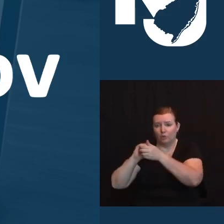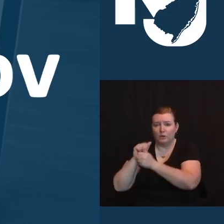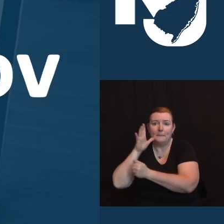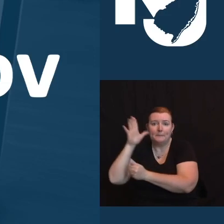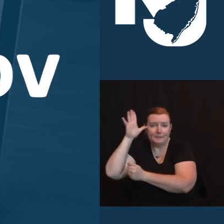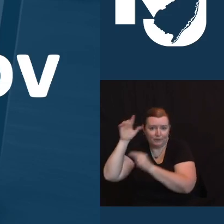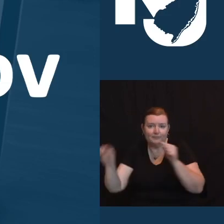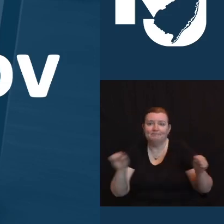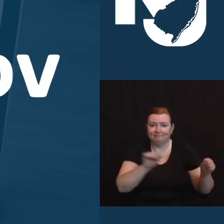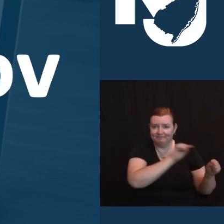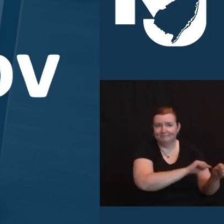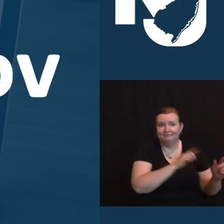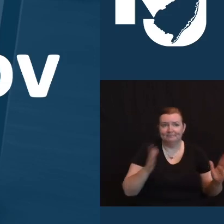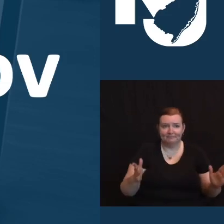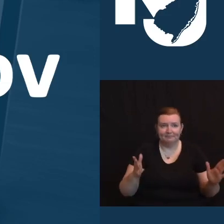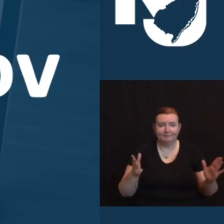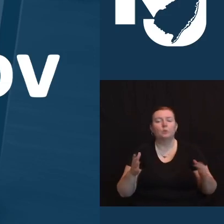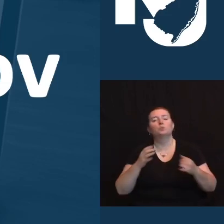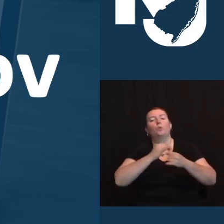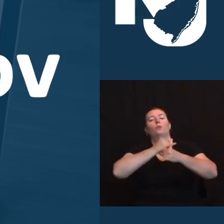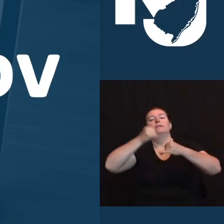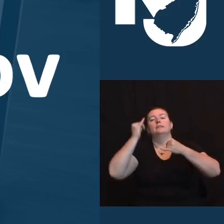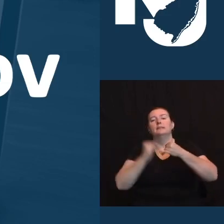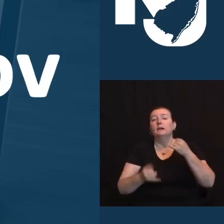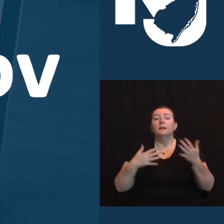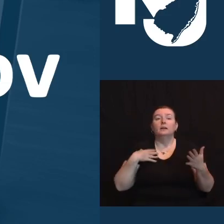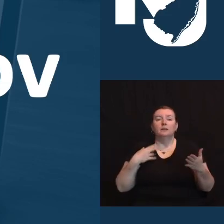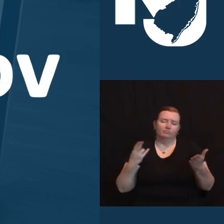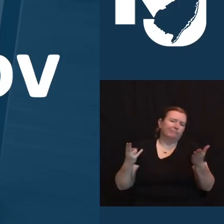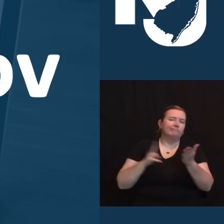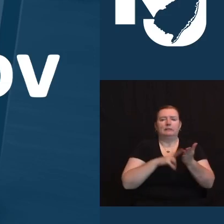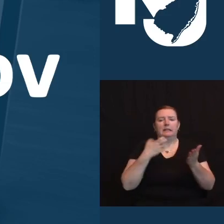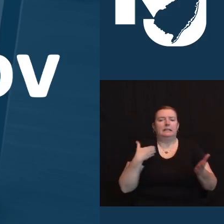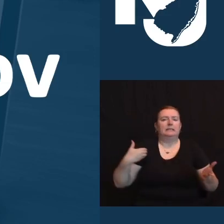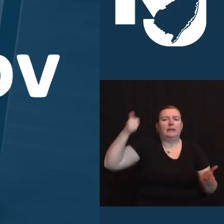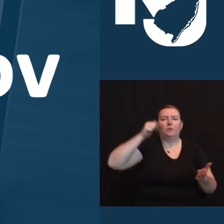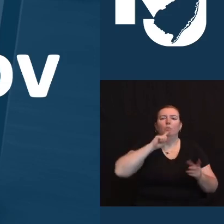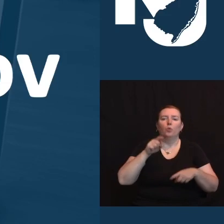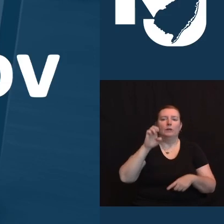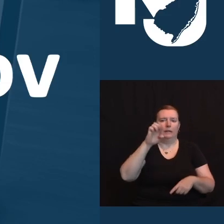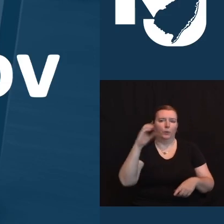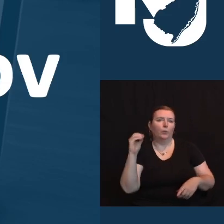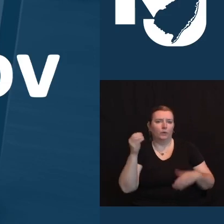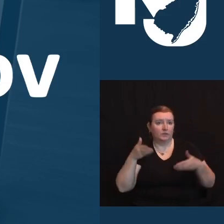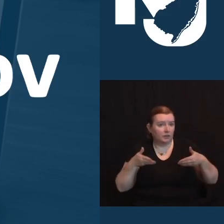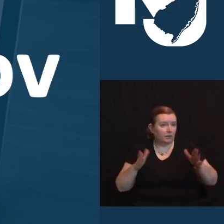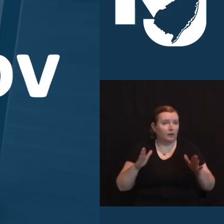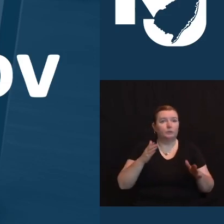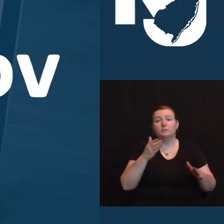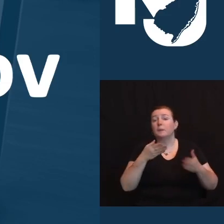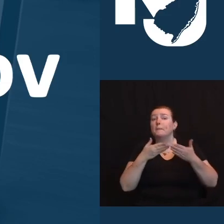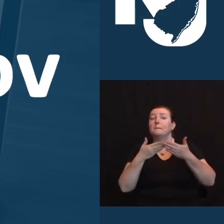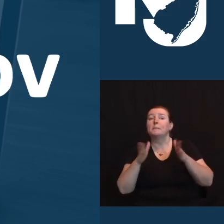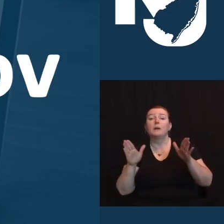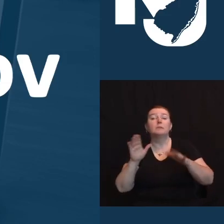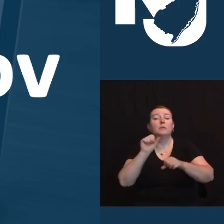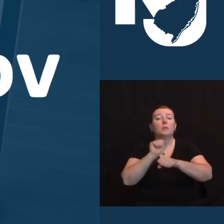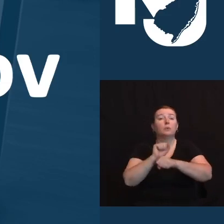And finally, for today, I am signing an executive order that will allow any public employee eligible for enrollment into the